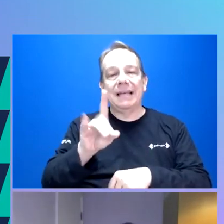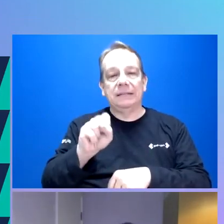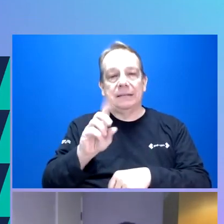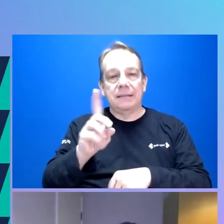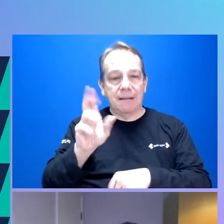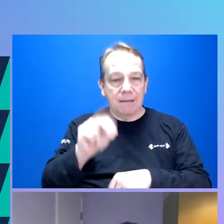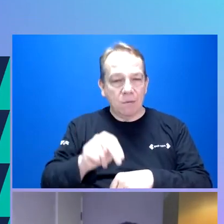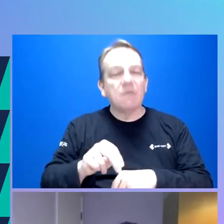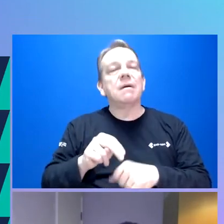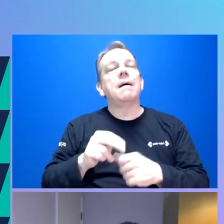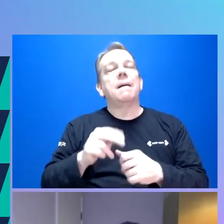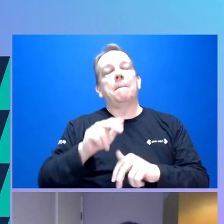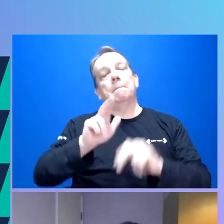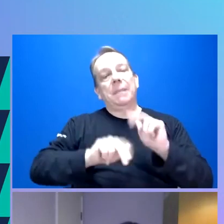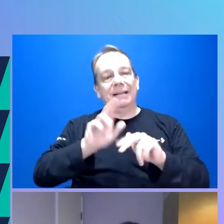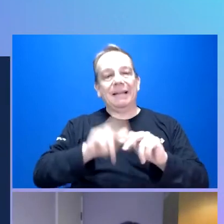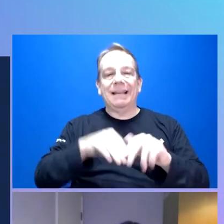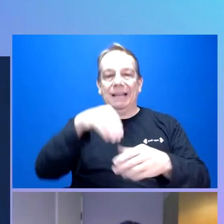accessibility need research panel.